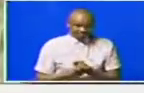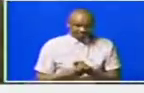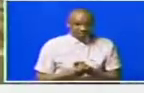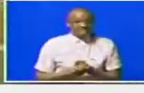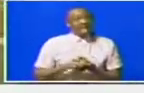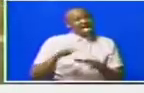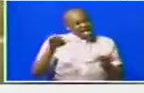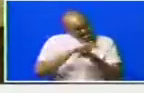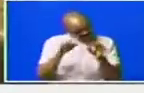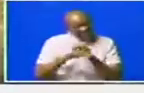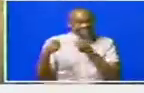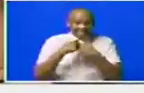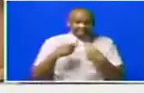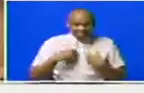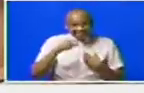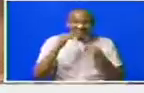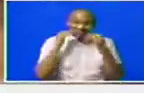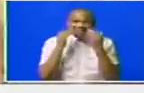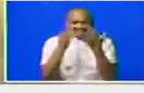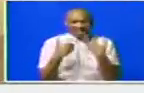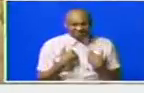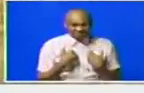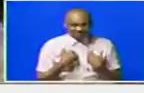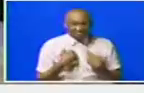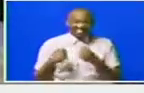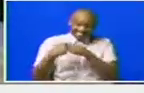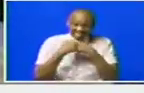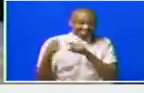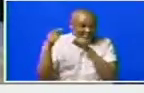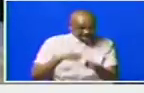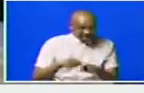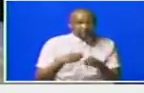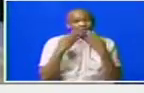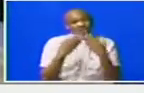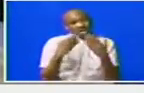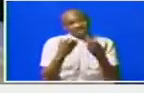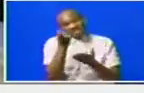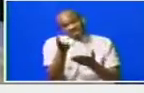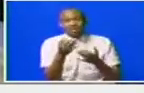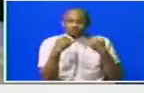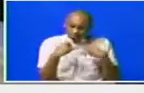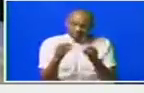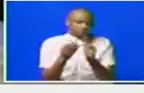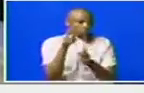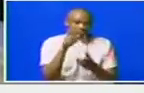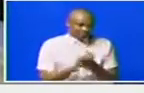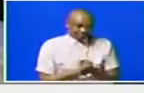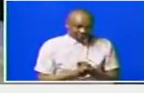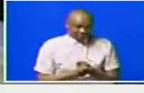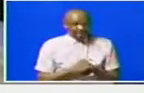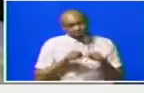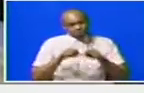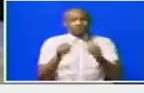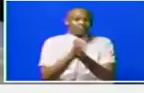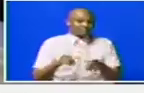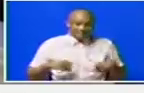all this, Catherine can afford to smile. When challenges come, you appreciate them and try to solve them and